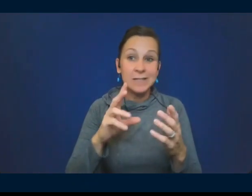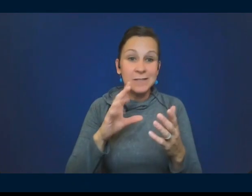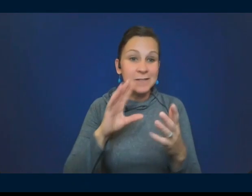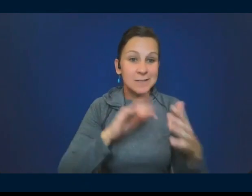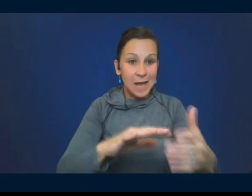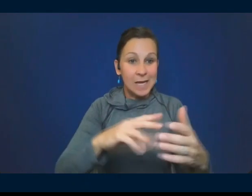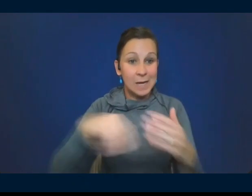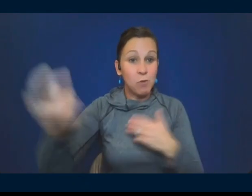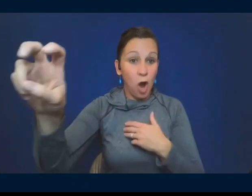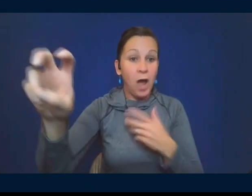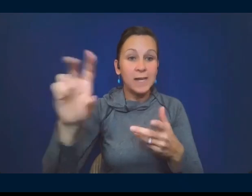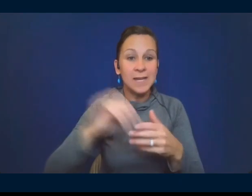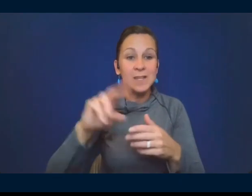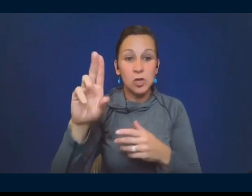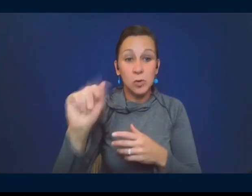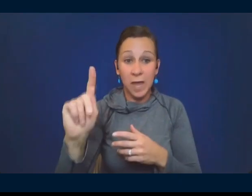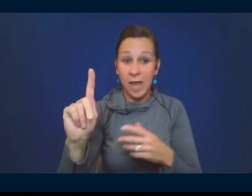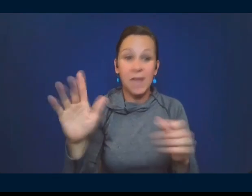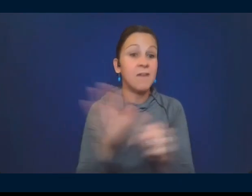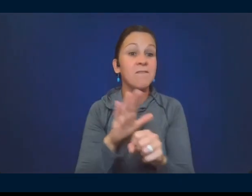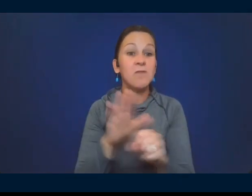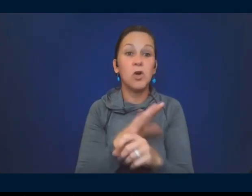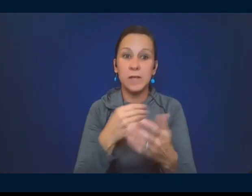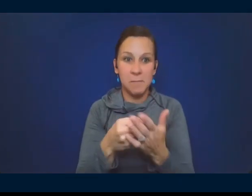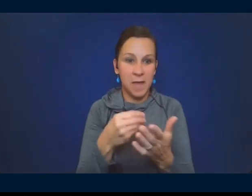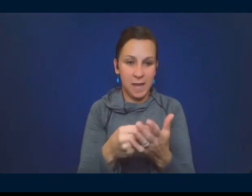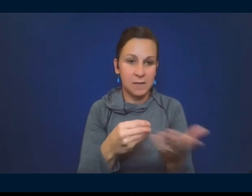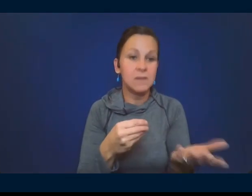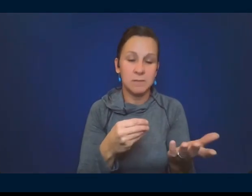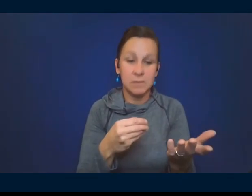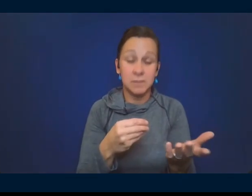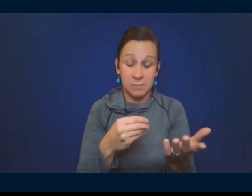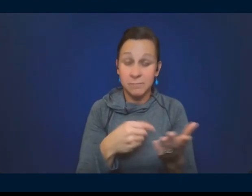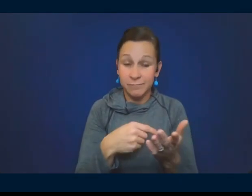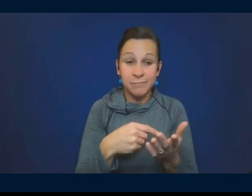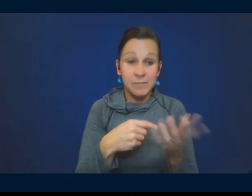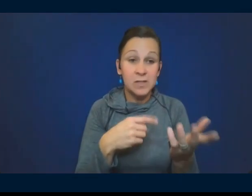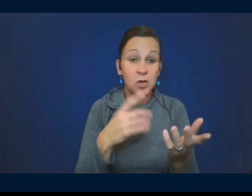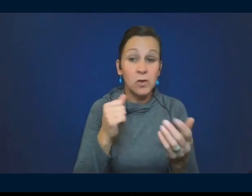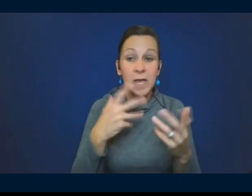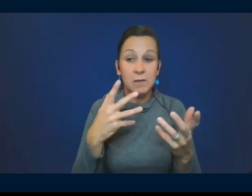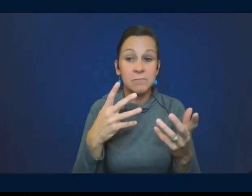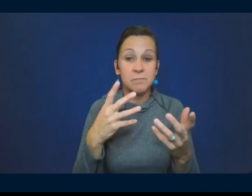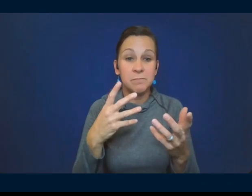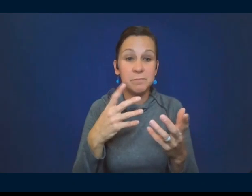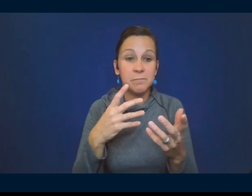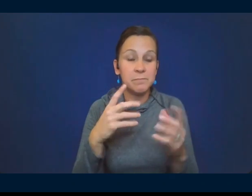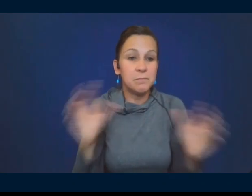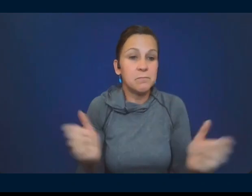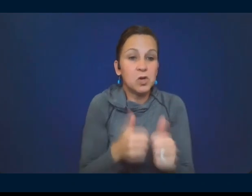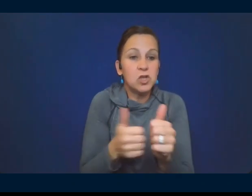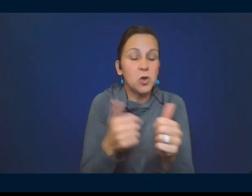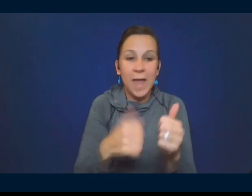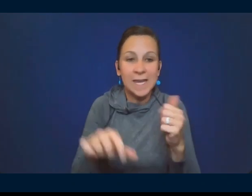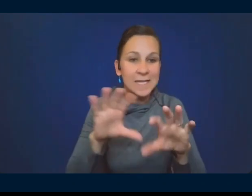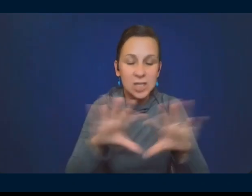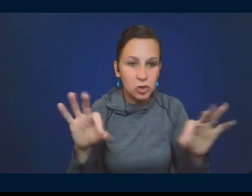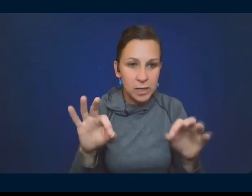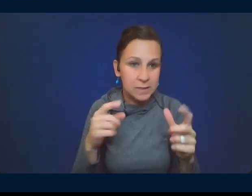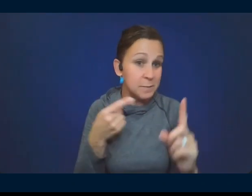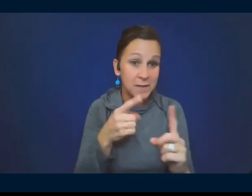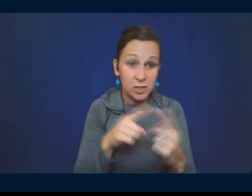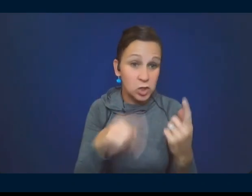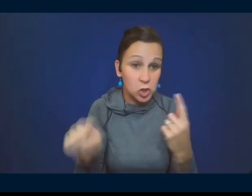fully funded, by the way. You can pursue any degree in any field, but particular to you guys, you can pursue